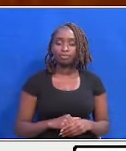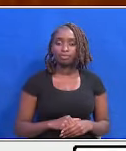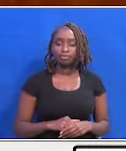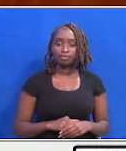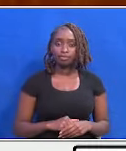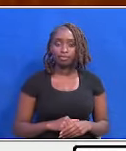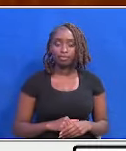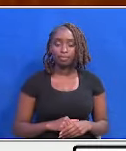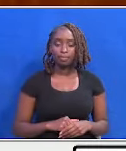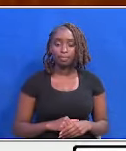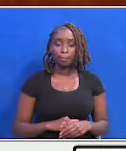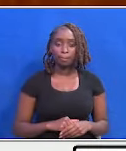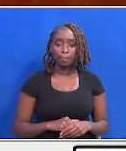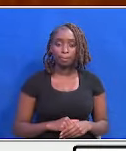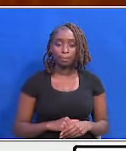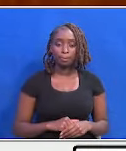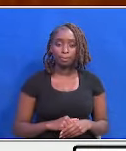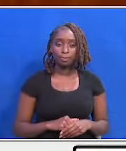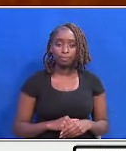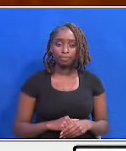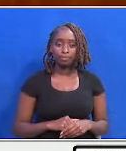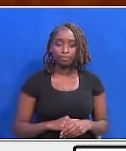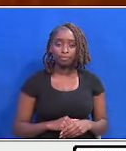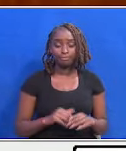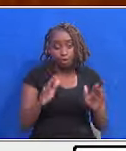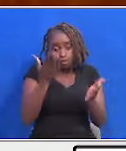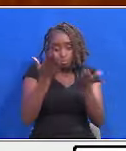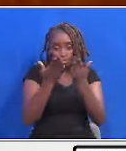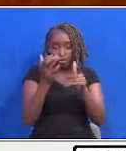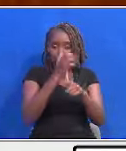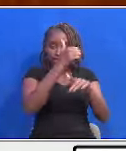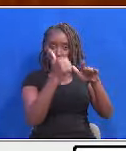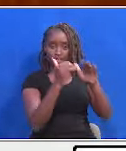Airport concessioning, or even under PPP, we don't.